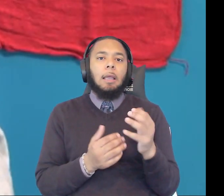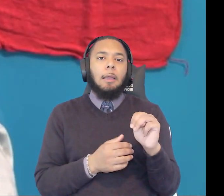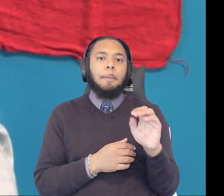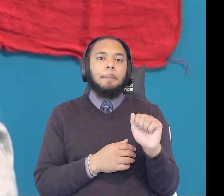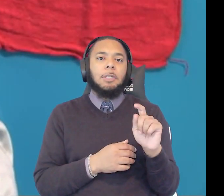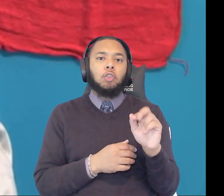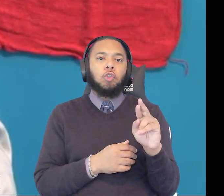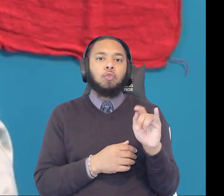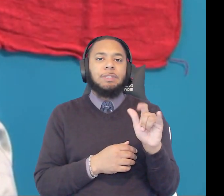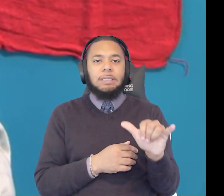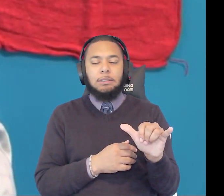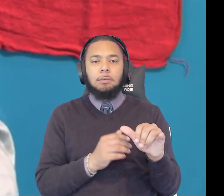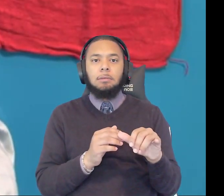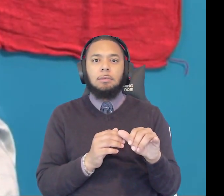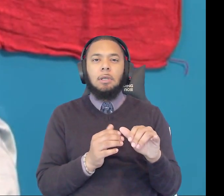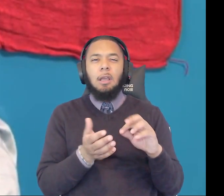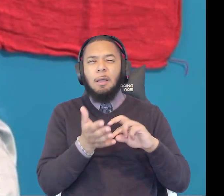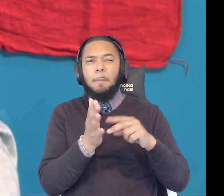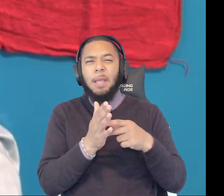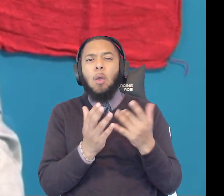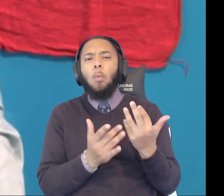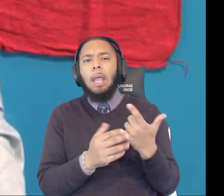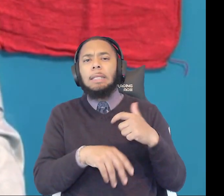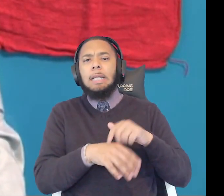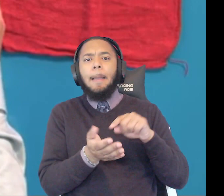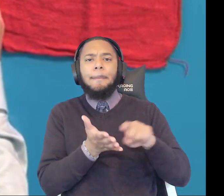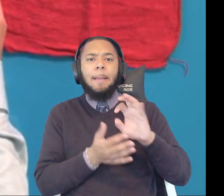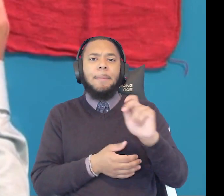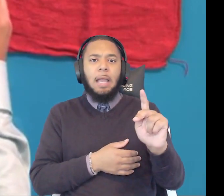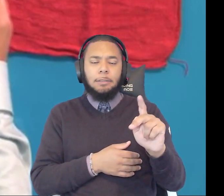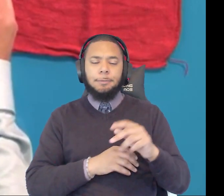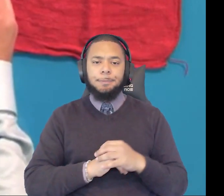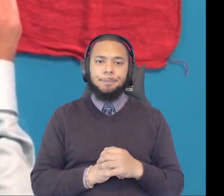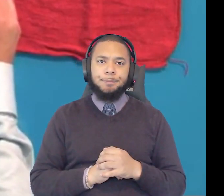That's when they have the payback period.